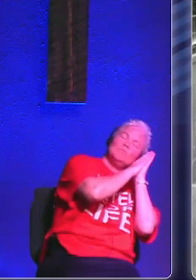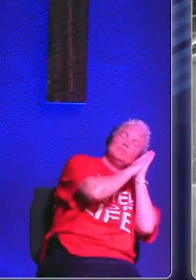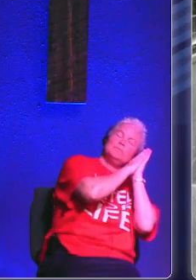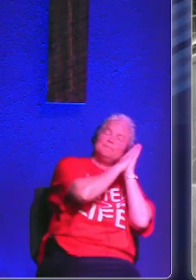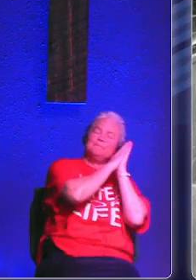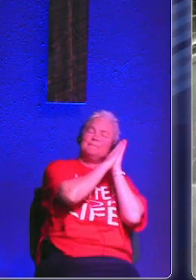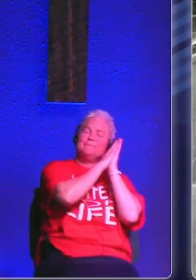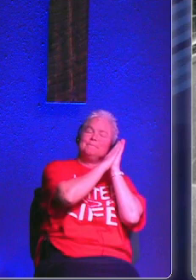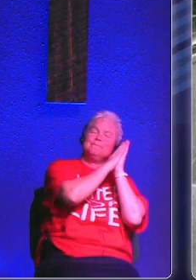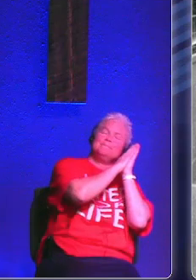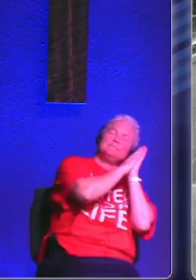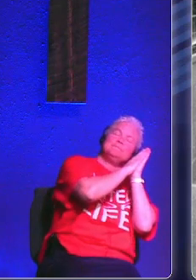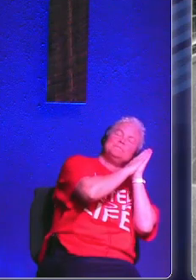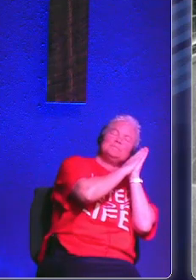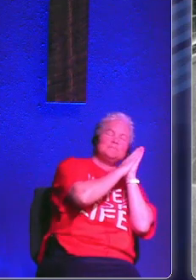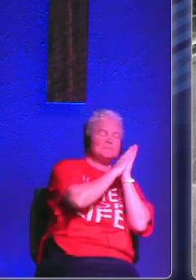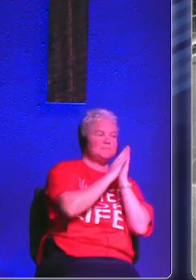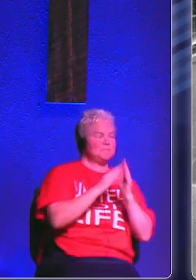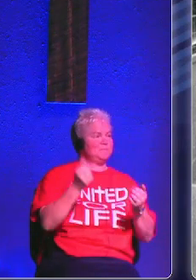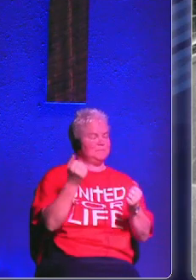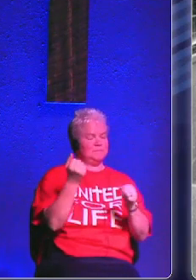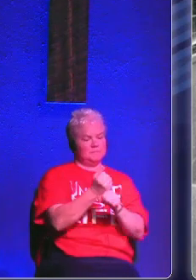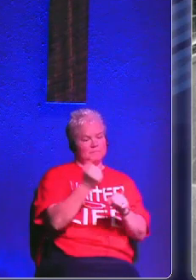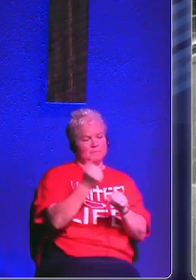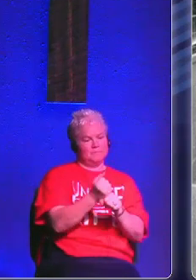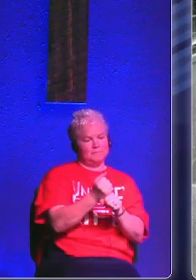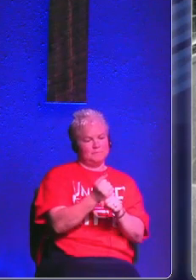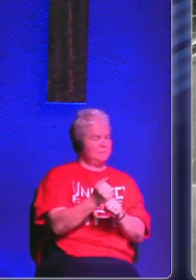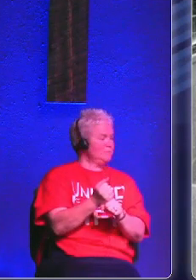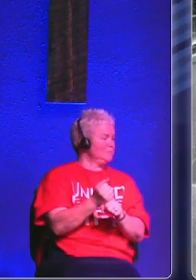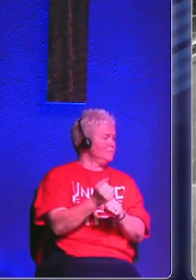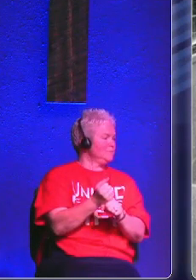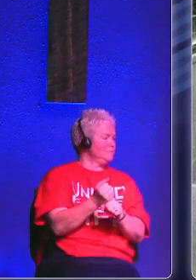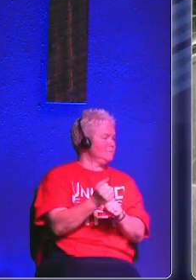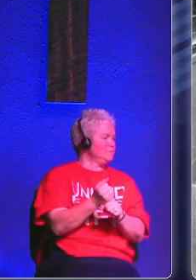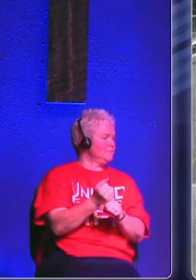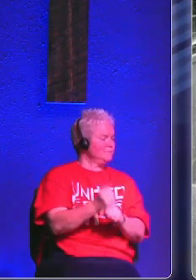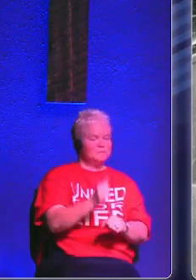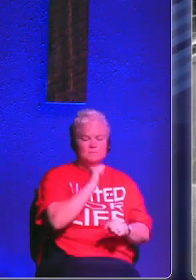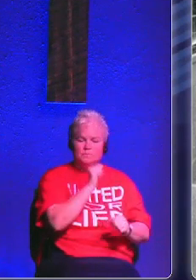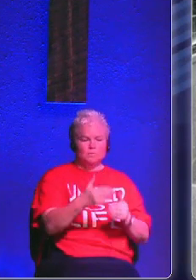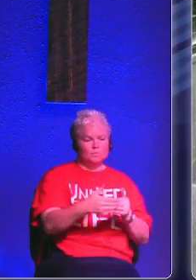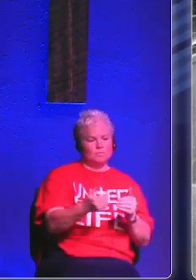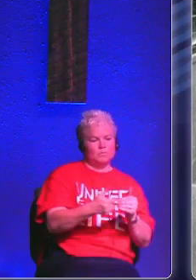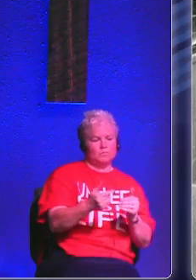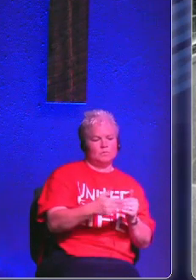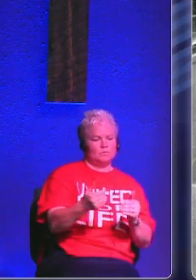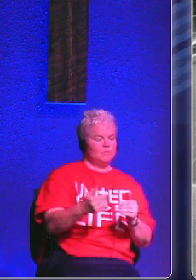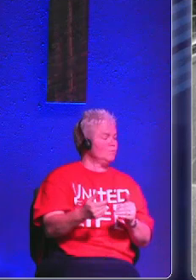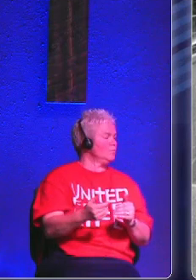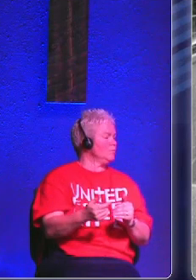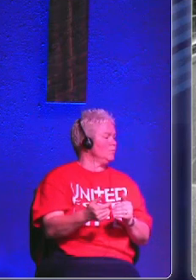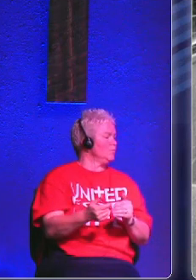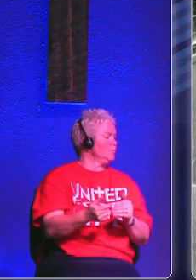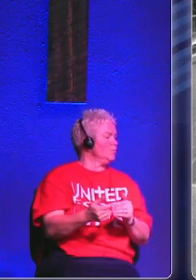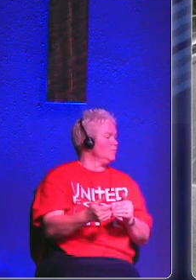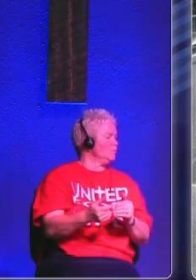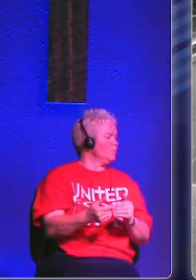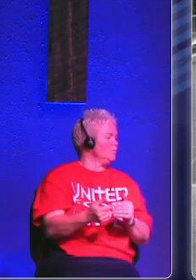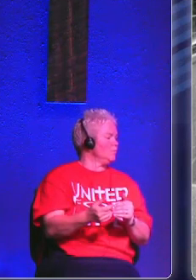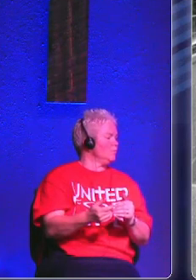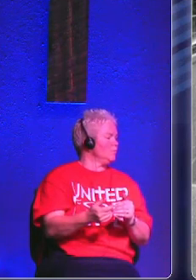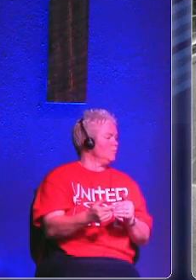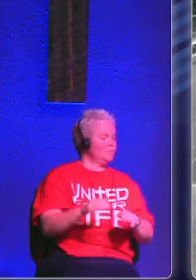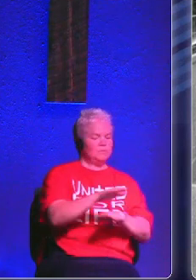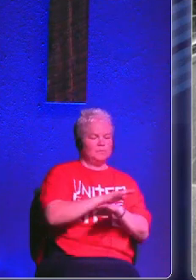point of exhaustion just seems like that would make me worn out and tired. It's not easy stuff. Going above